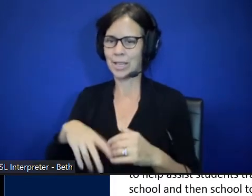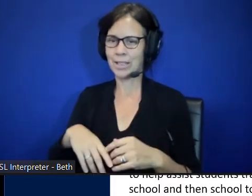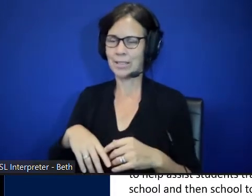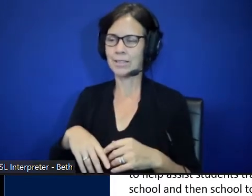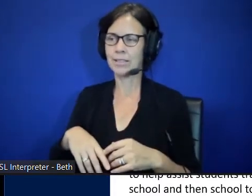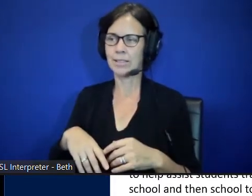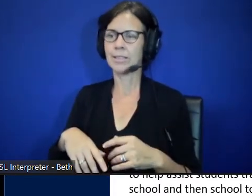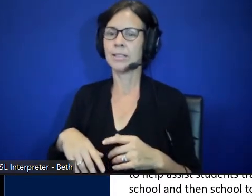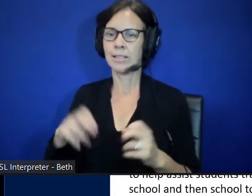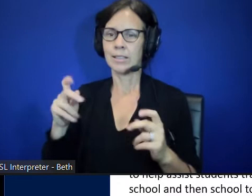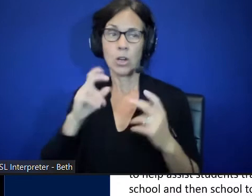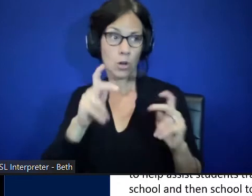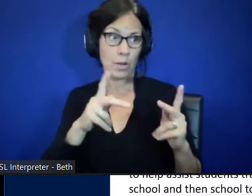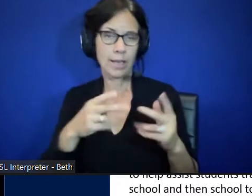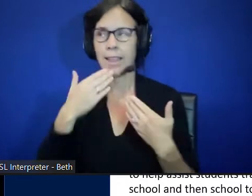Thank you.